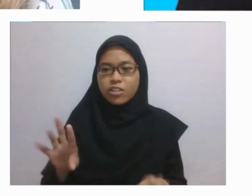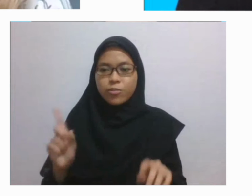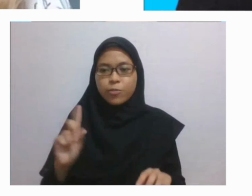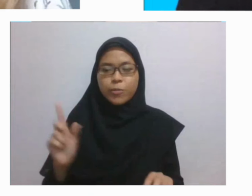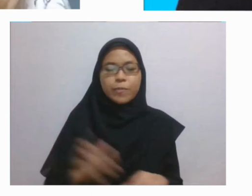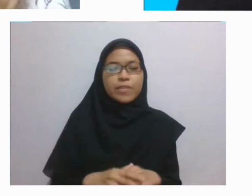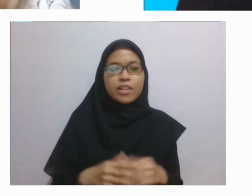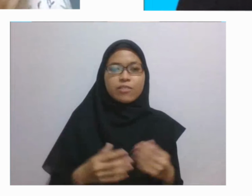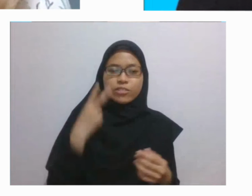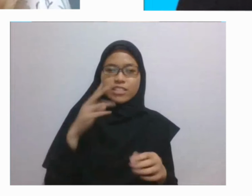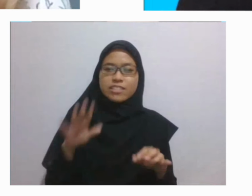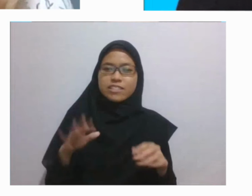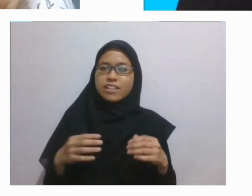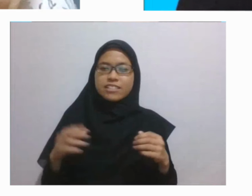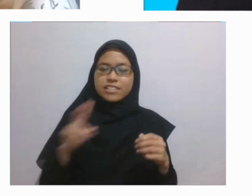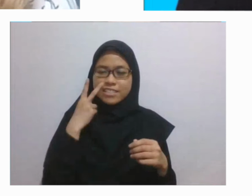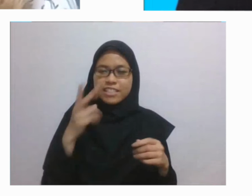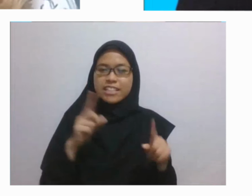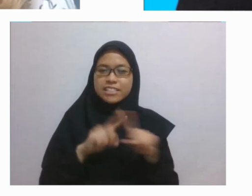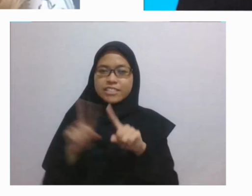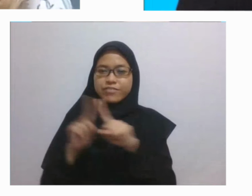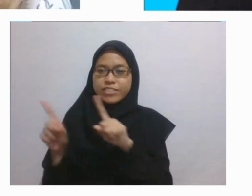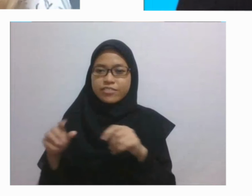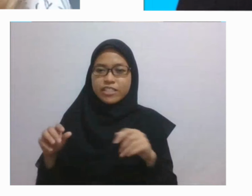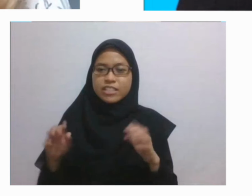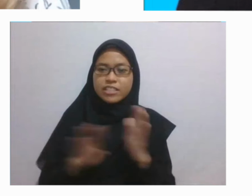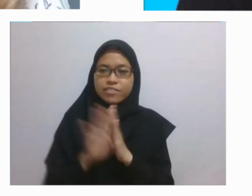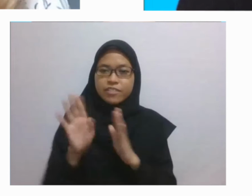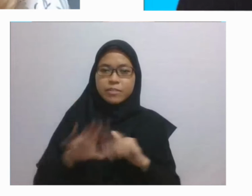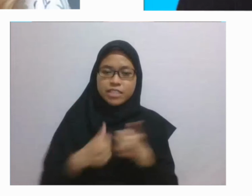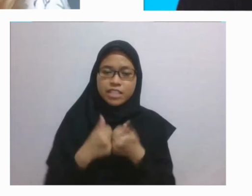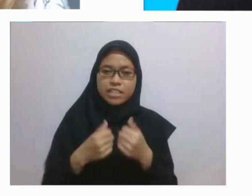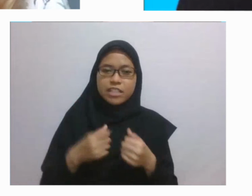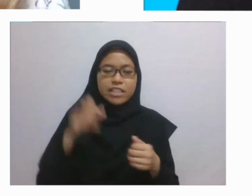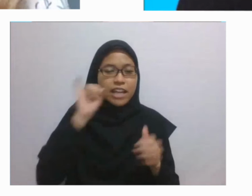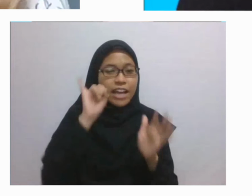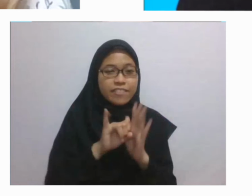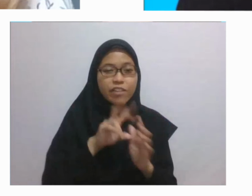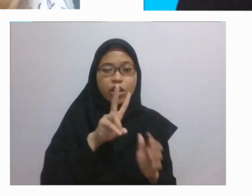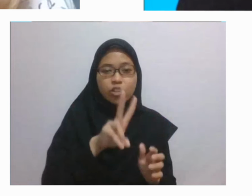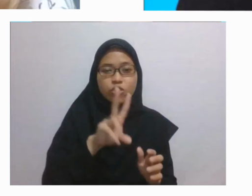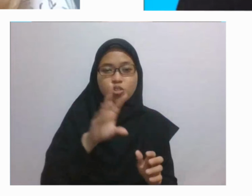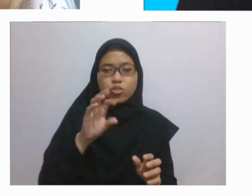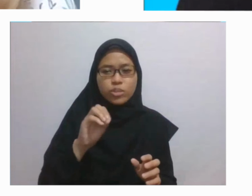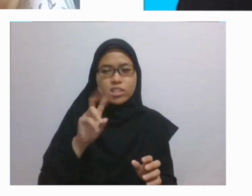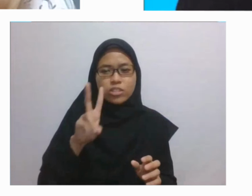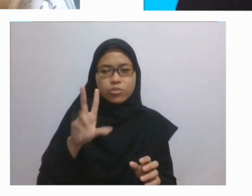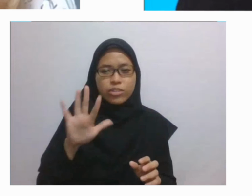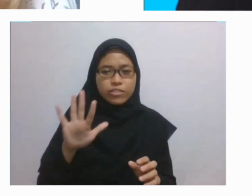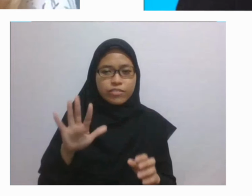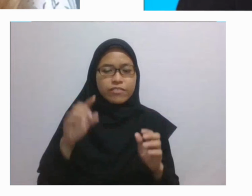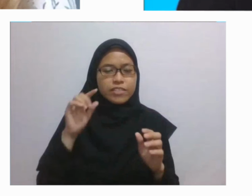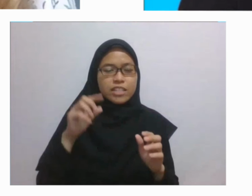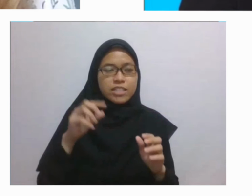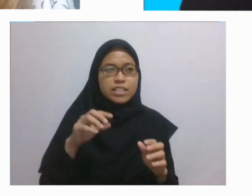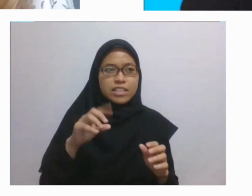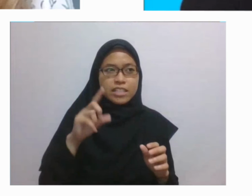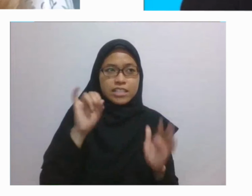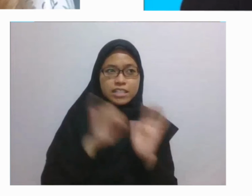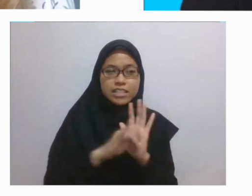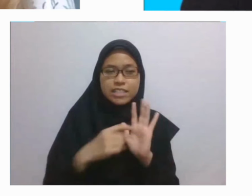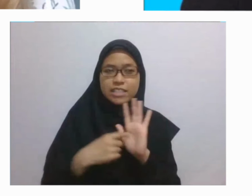development challenges, identifies about 20-25 indicators that can be used to monitor whether